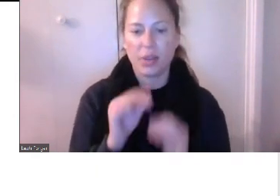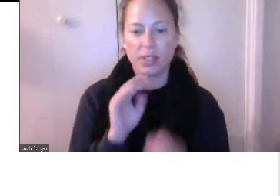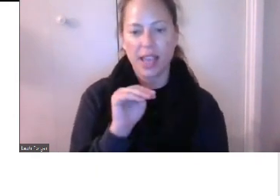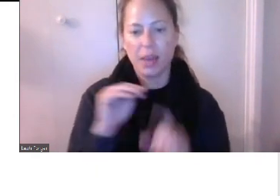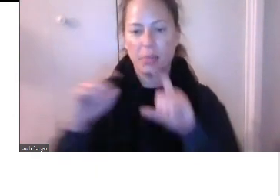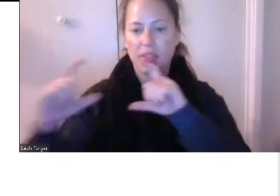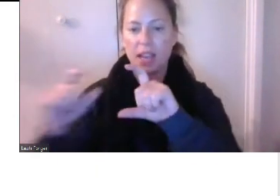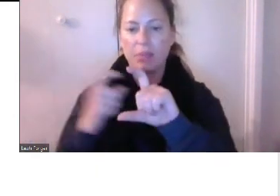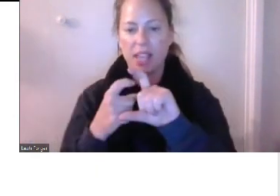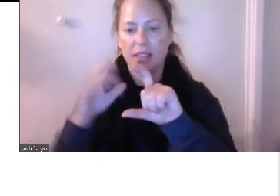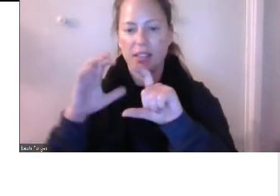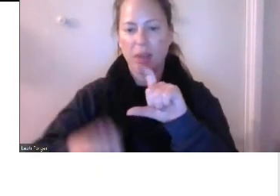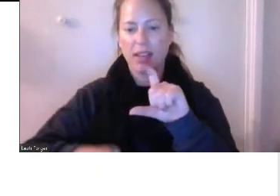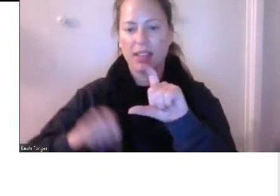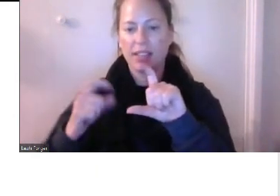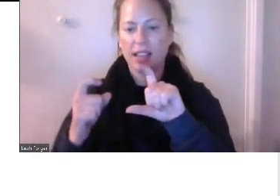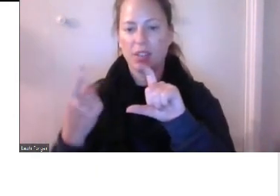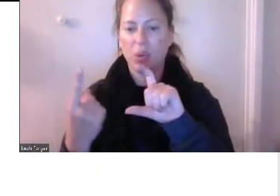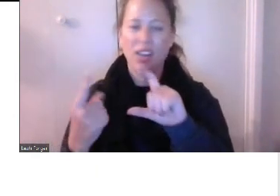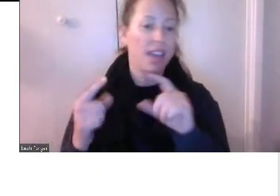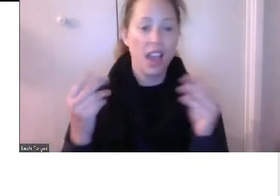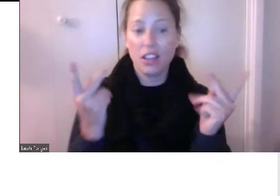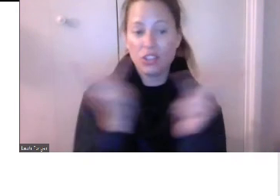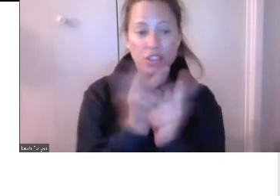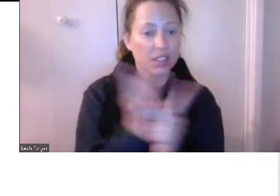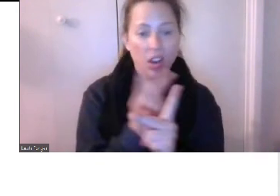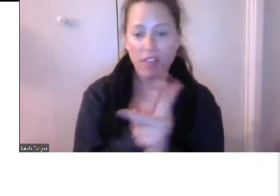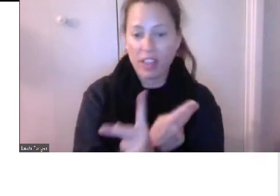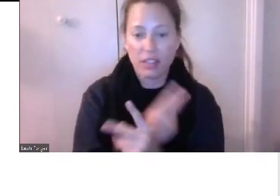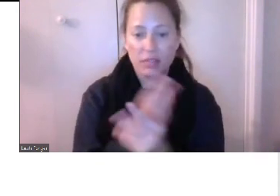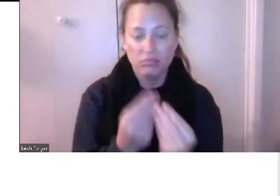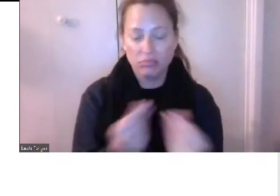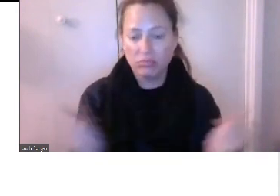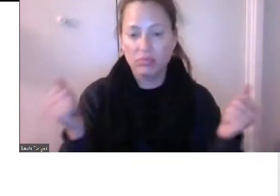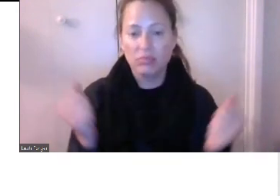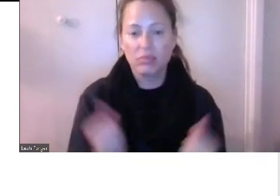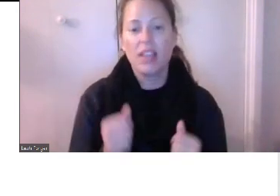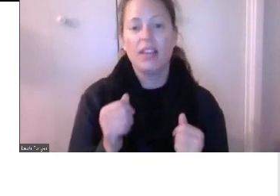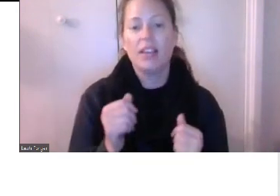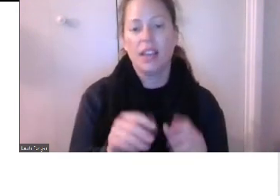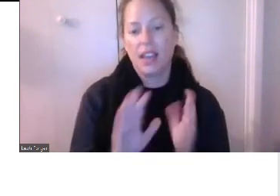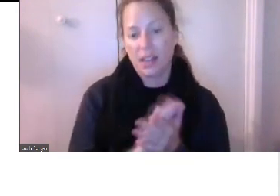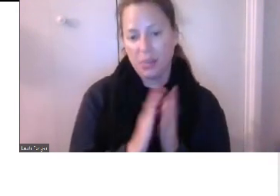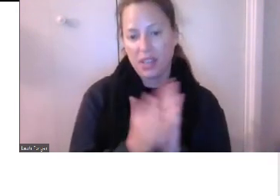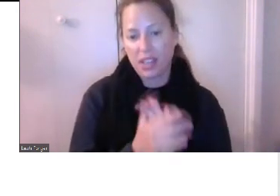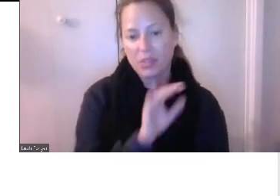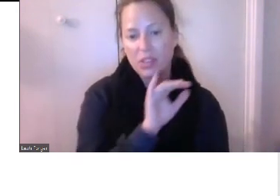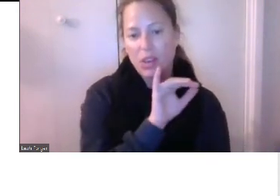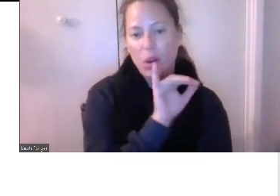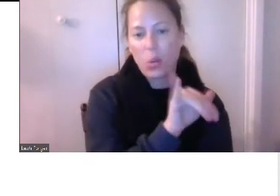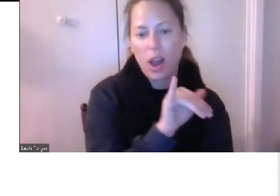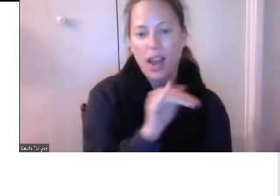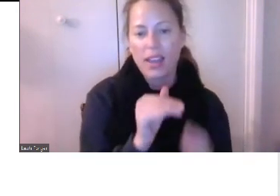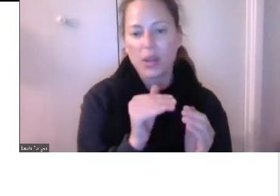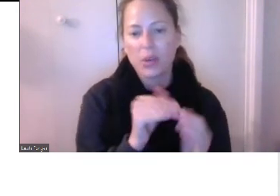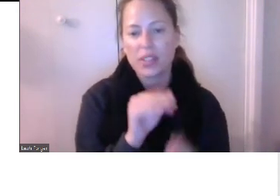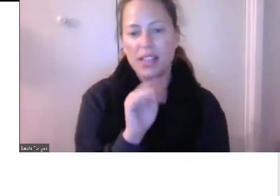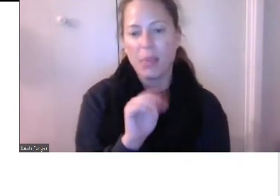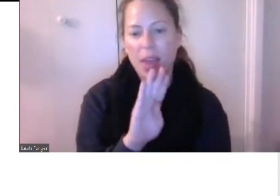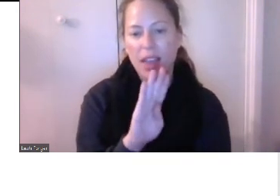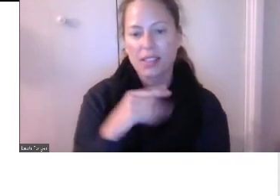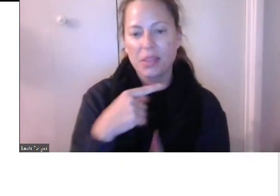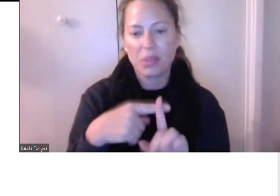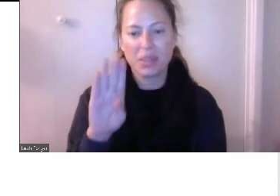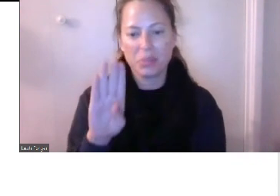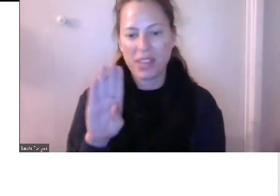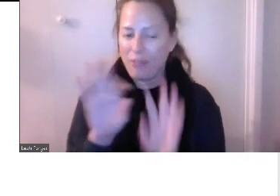it to simplify it to turn it into y equals mx plus b. If we give you two